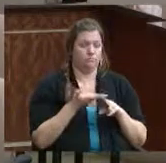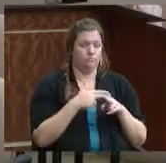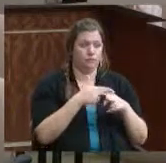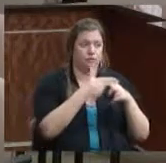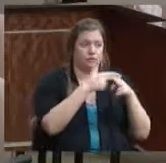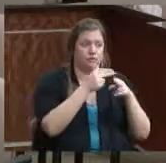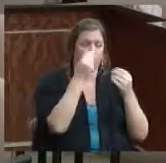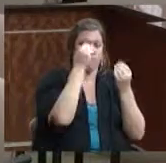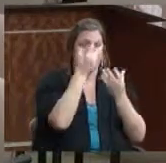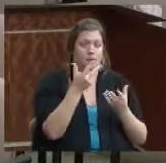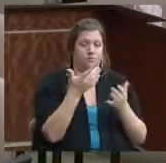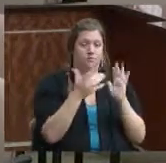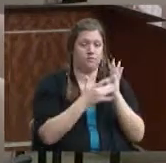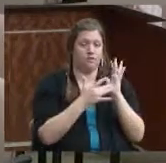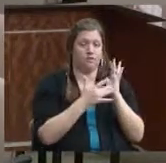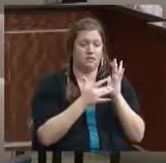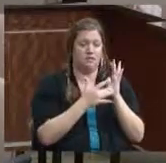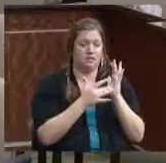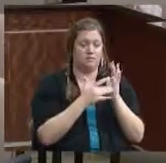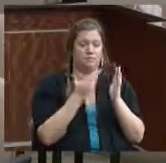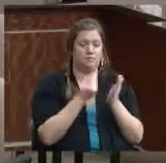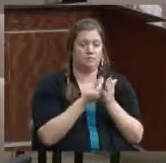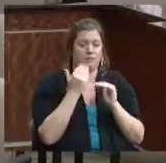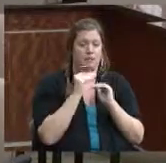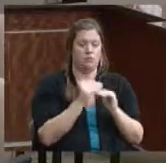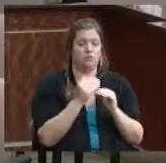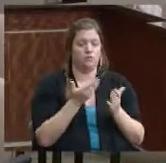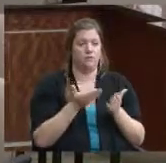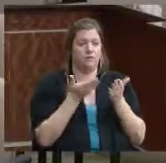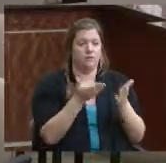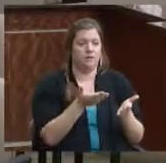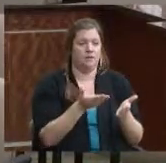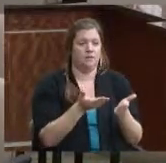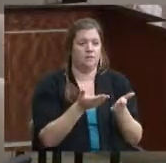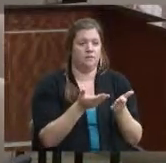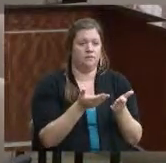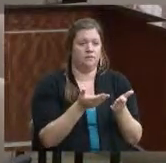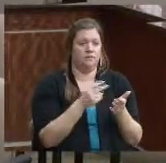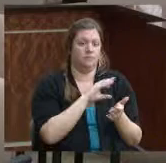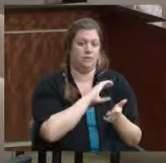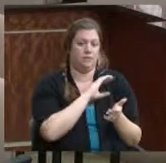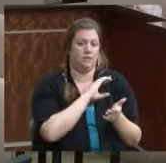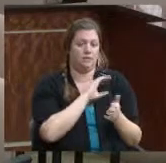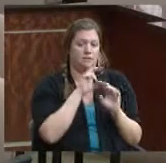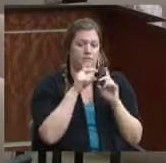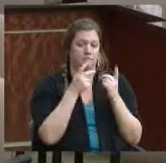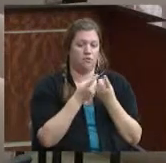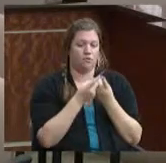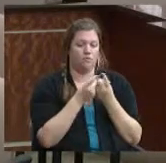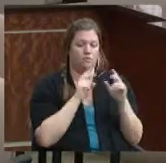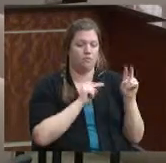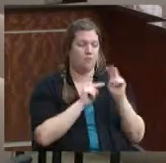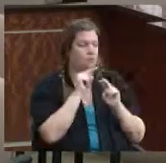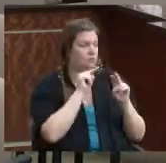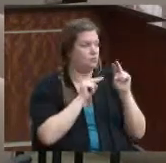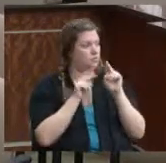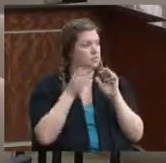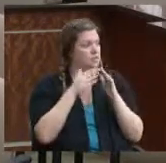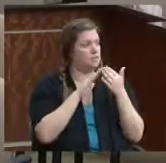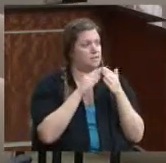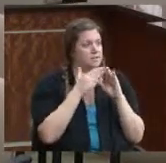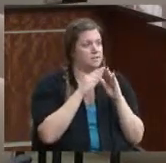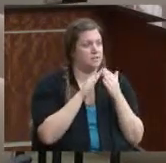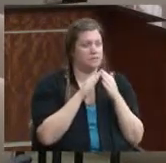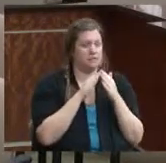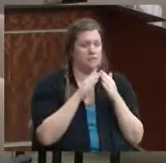to the information technology budget to provide the police department monitoring of the city